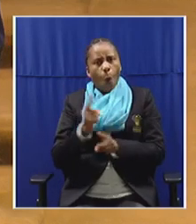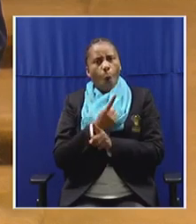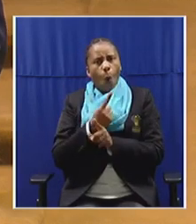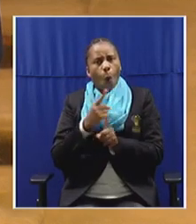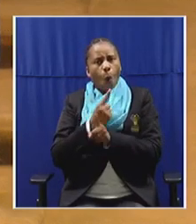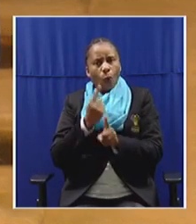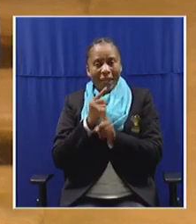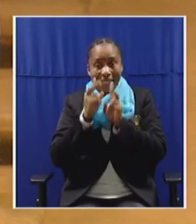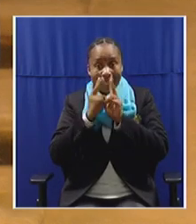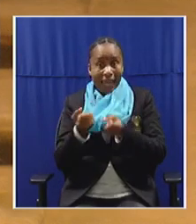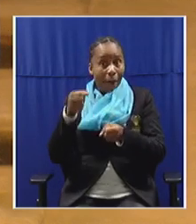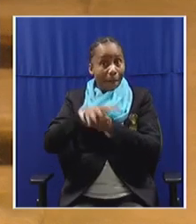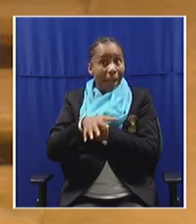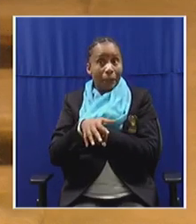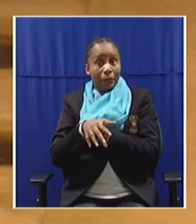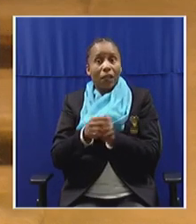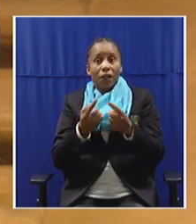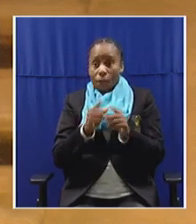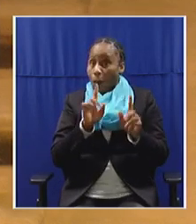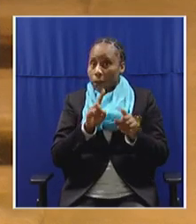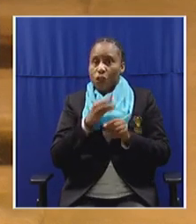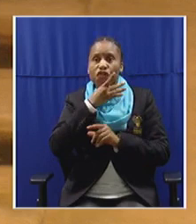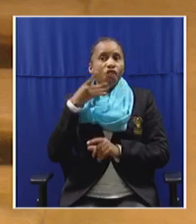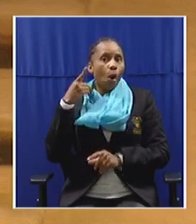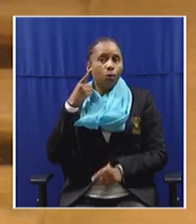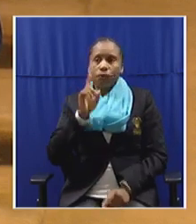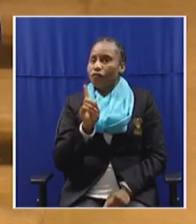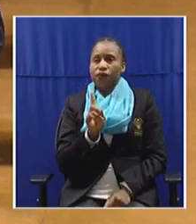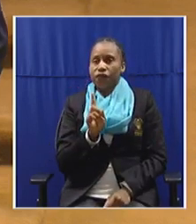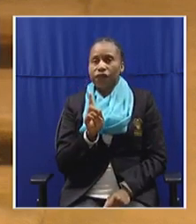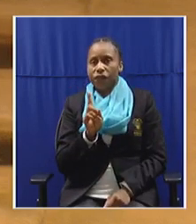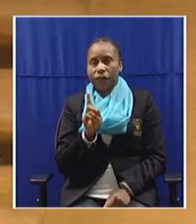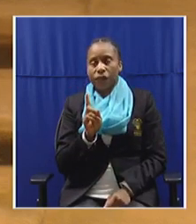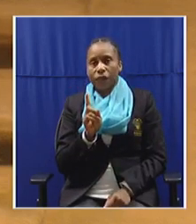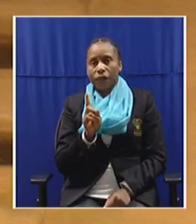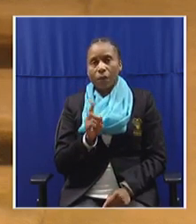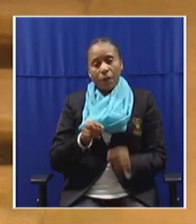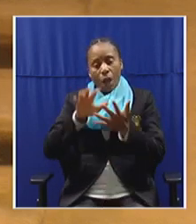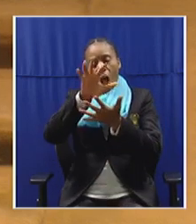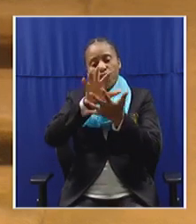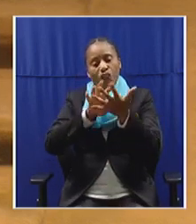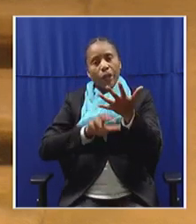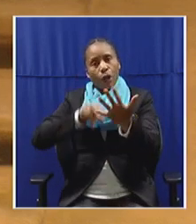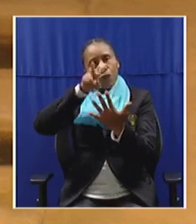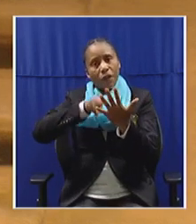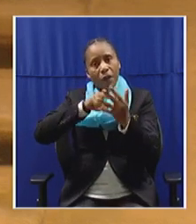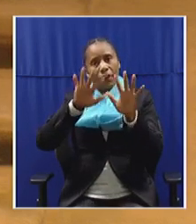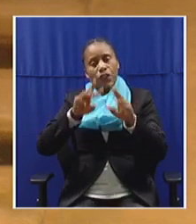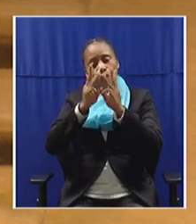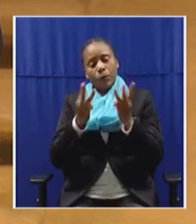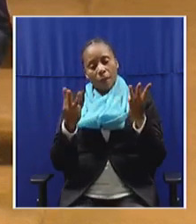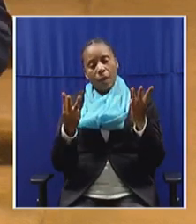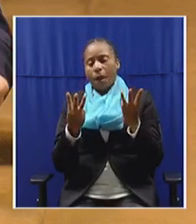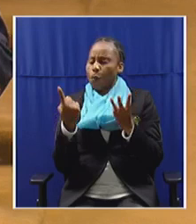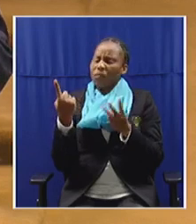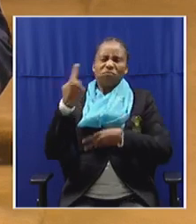the impact, for instance, of drought. I read an article in a newspaper the other day